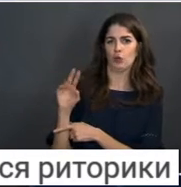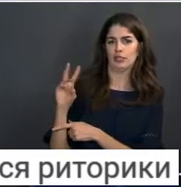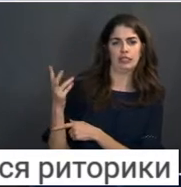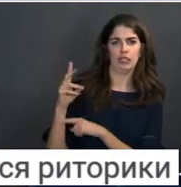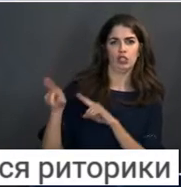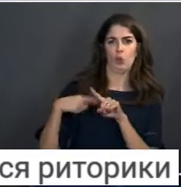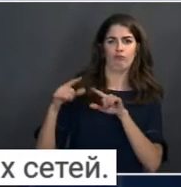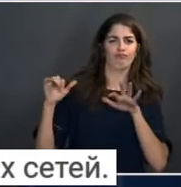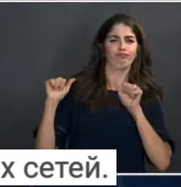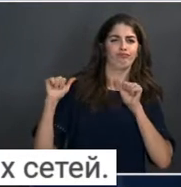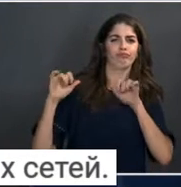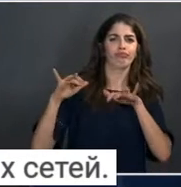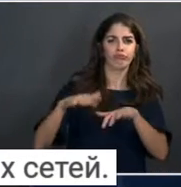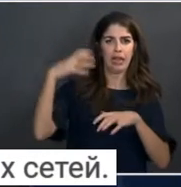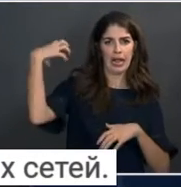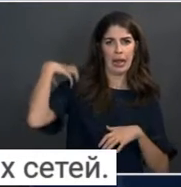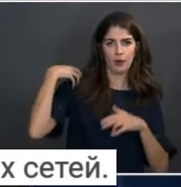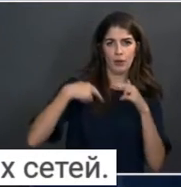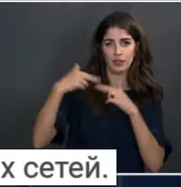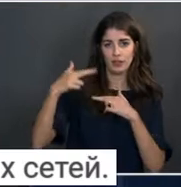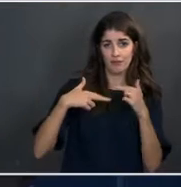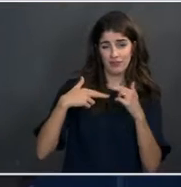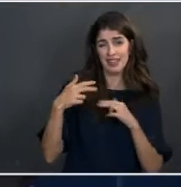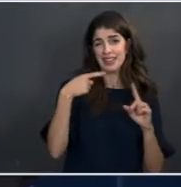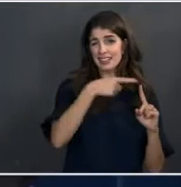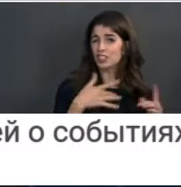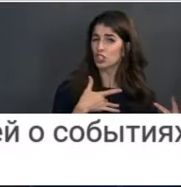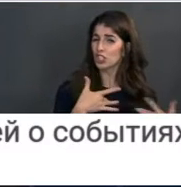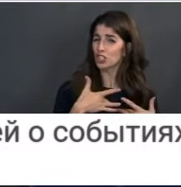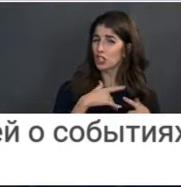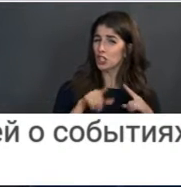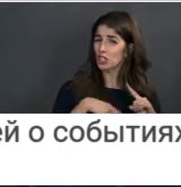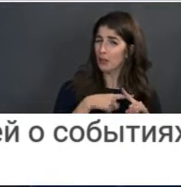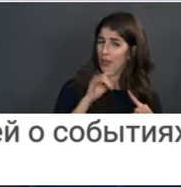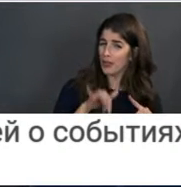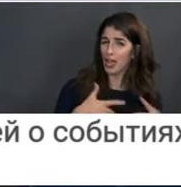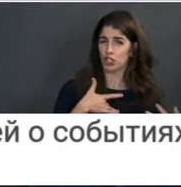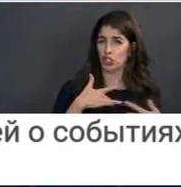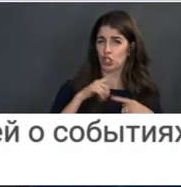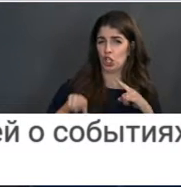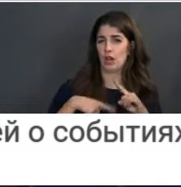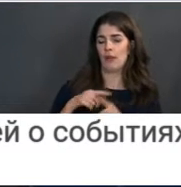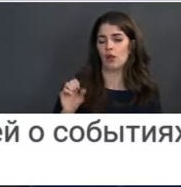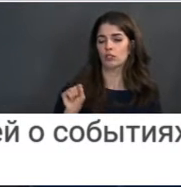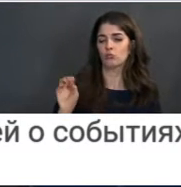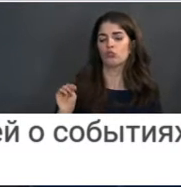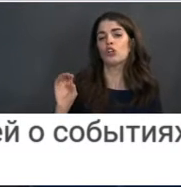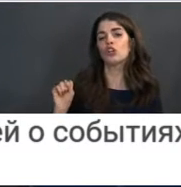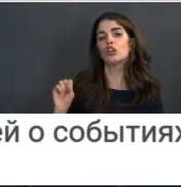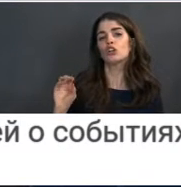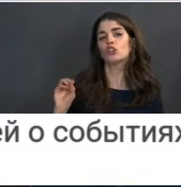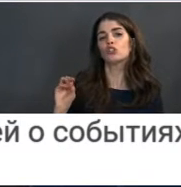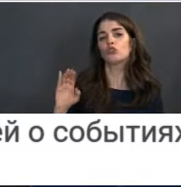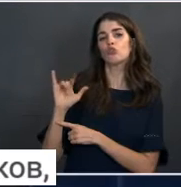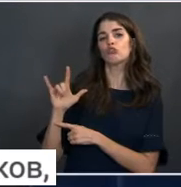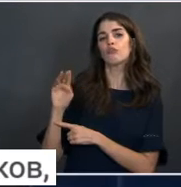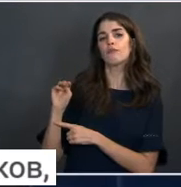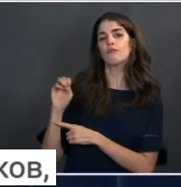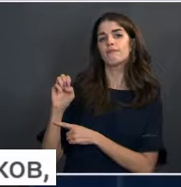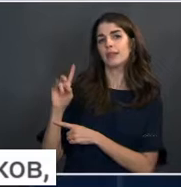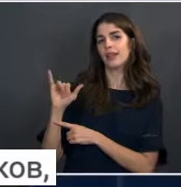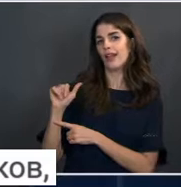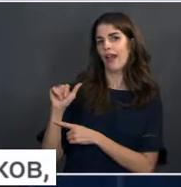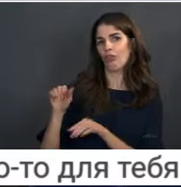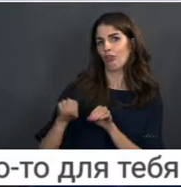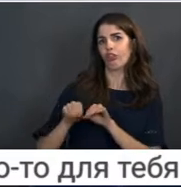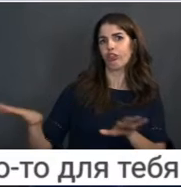that has continued and the role of social media platforms. So he is in close touch with her about events on the Capitol, about the safety